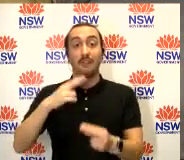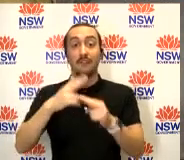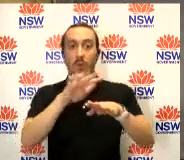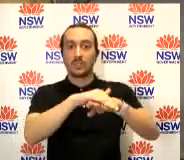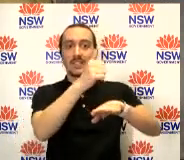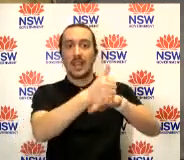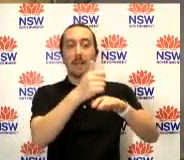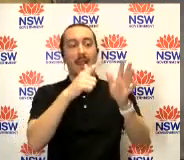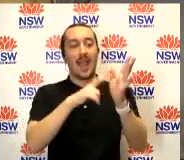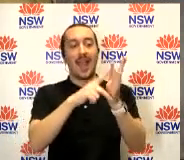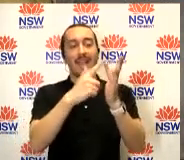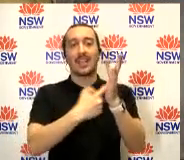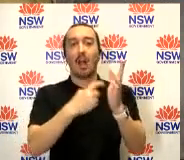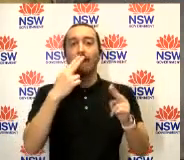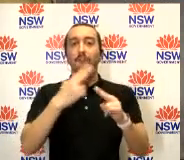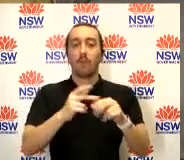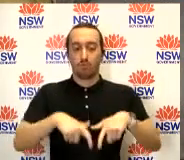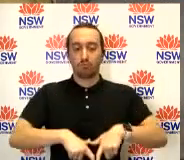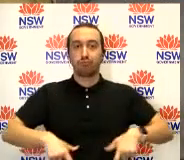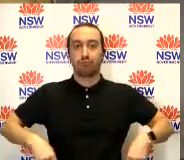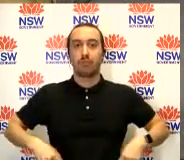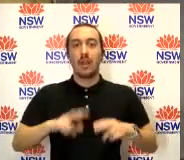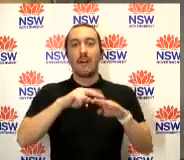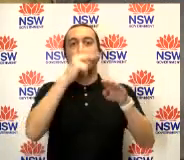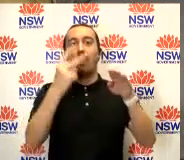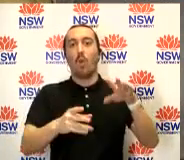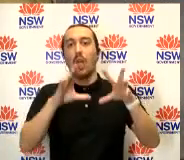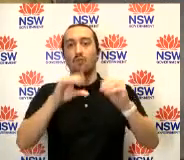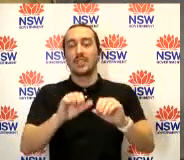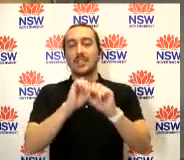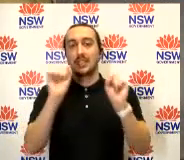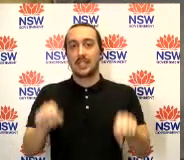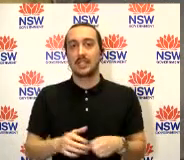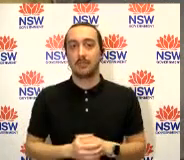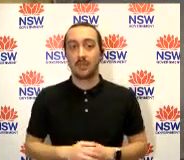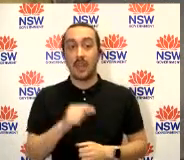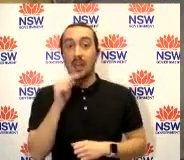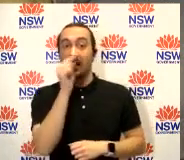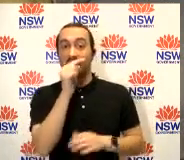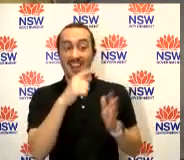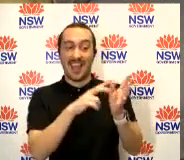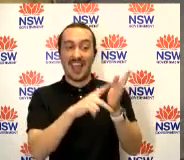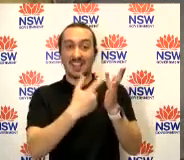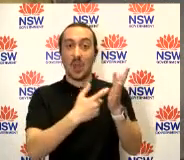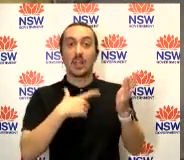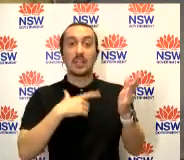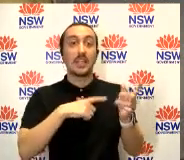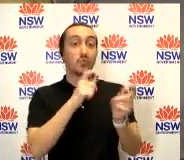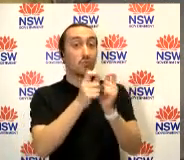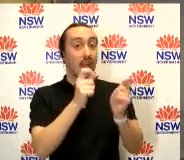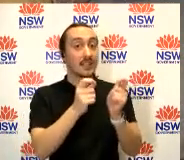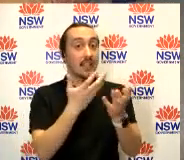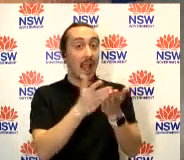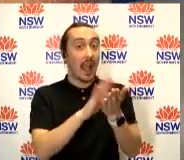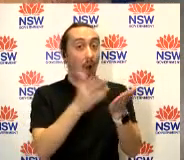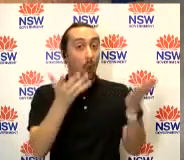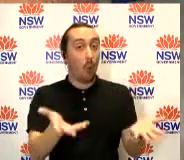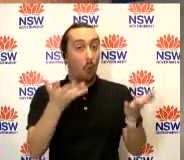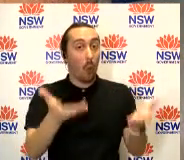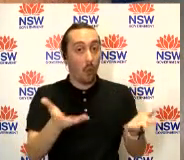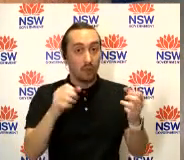the full arrest system, and does the anchor need to be load tested or verified prior to use?